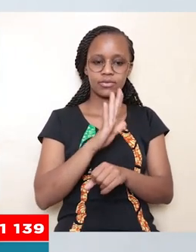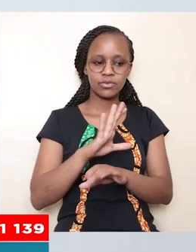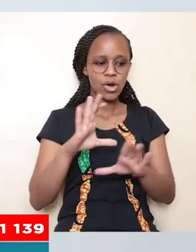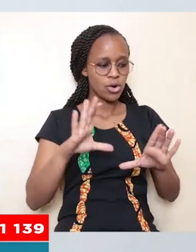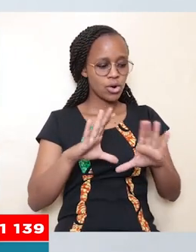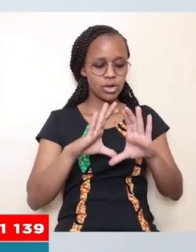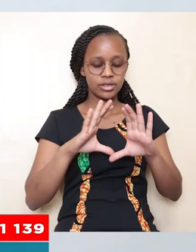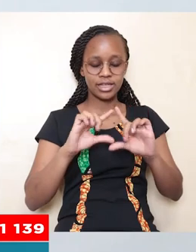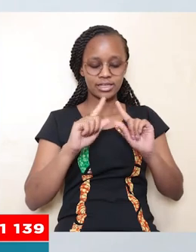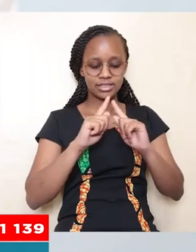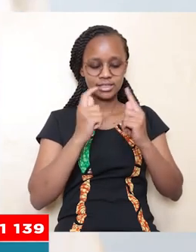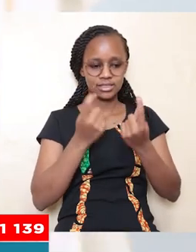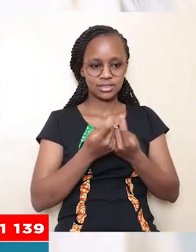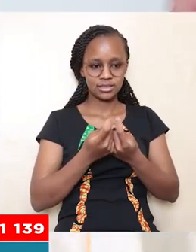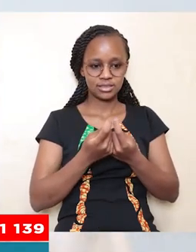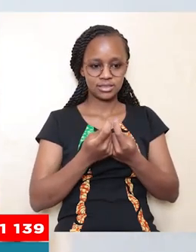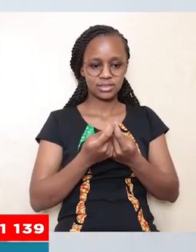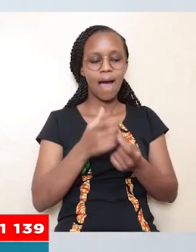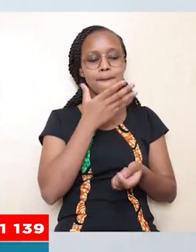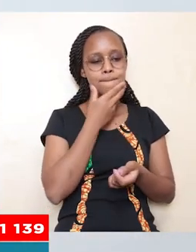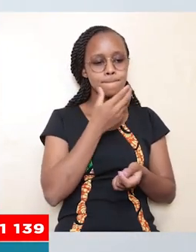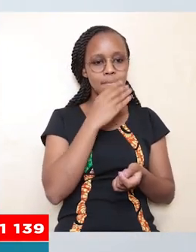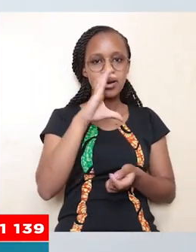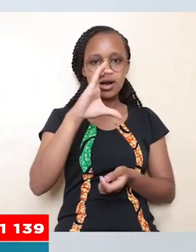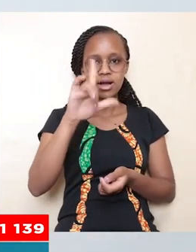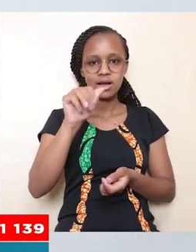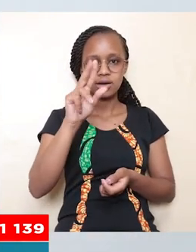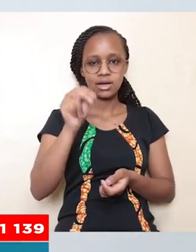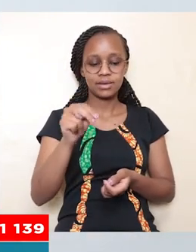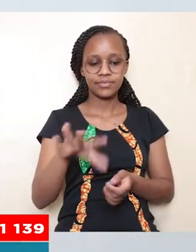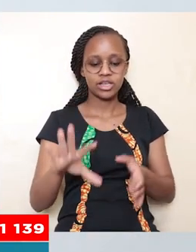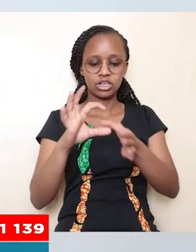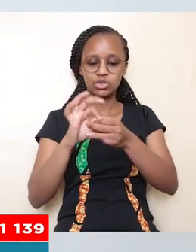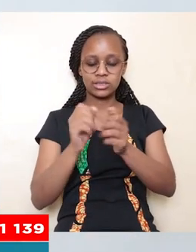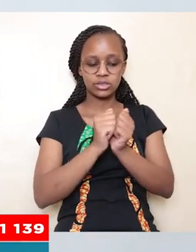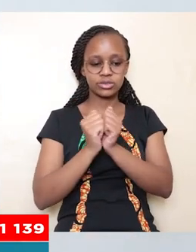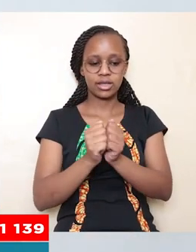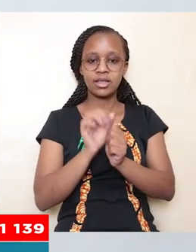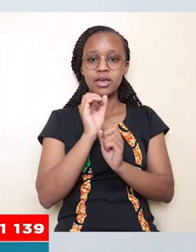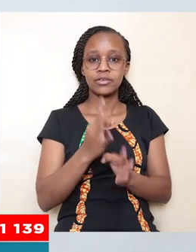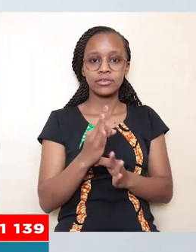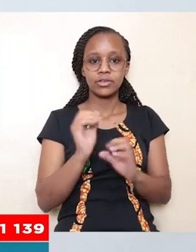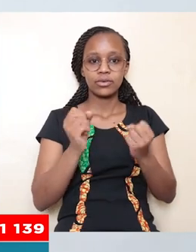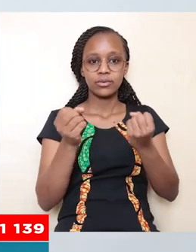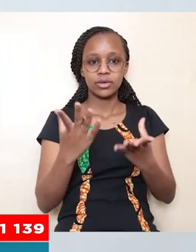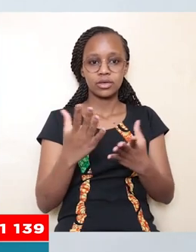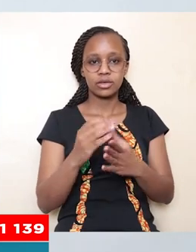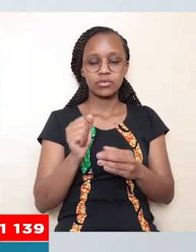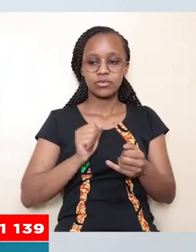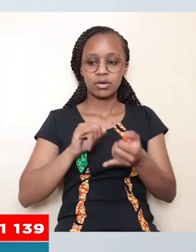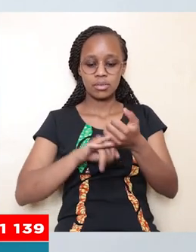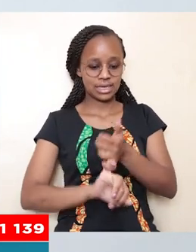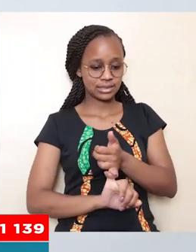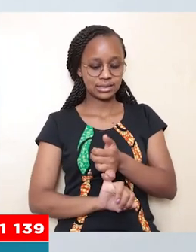clan and the whole of the clan of the man, they are the ones coming together. If we give off our daughter to